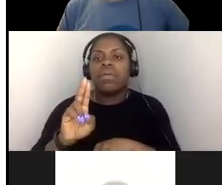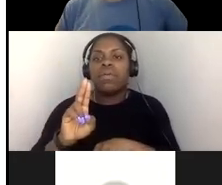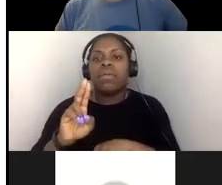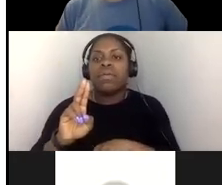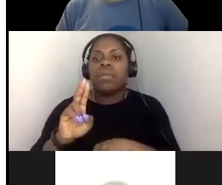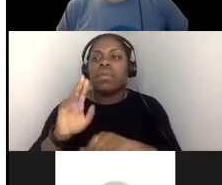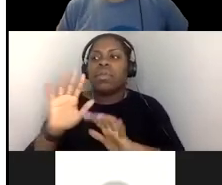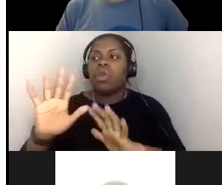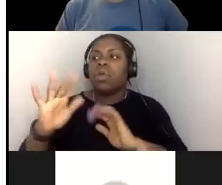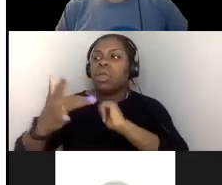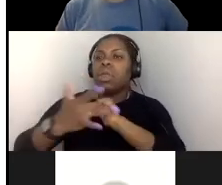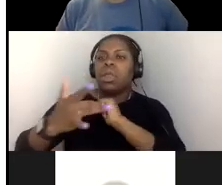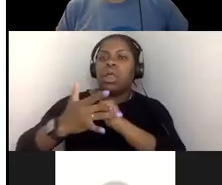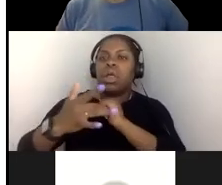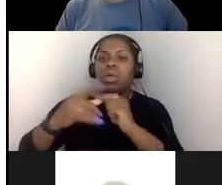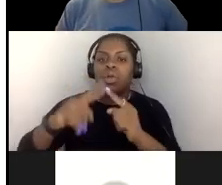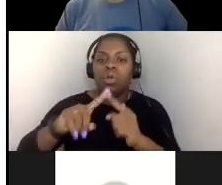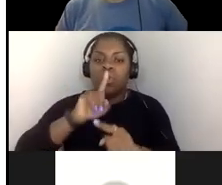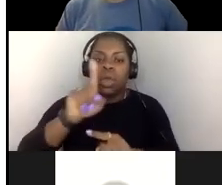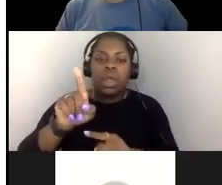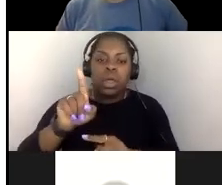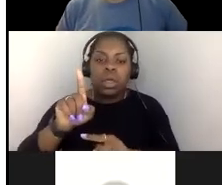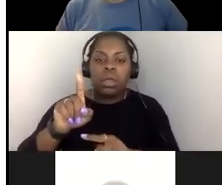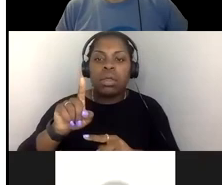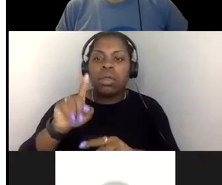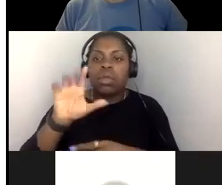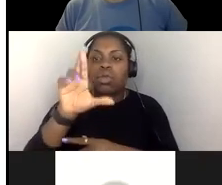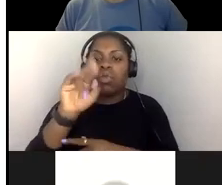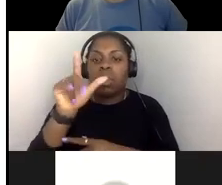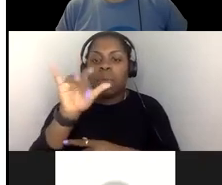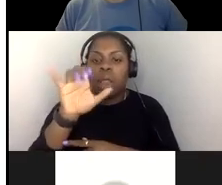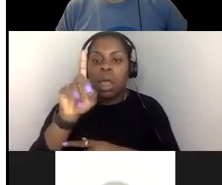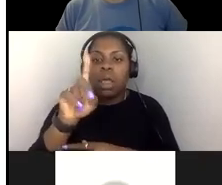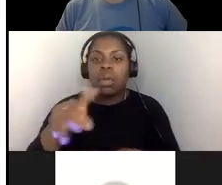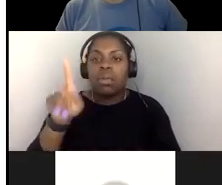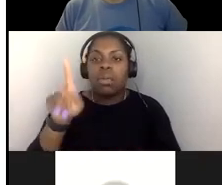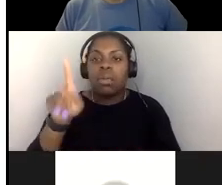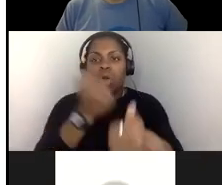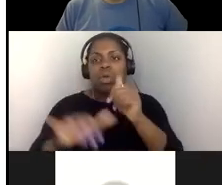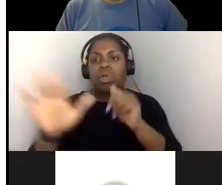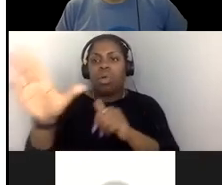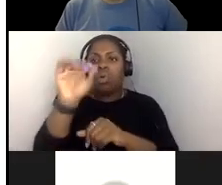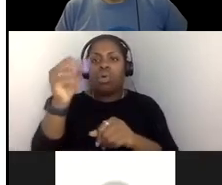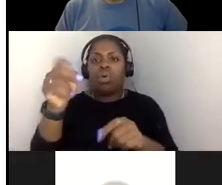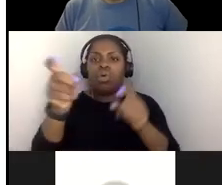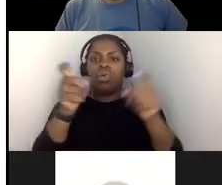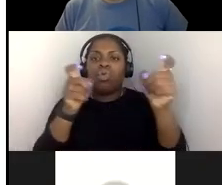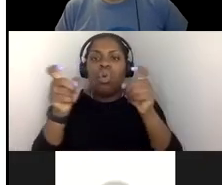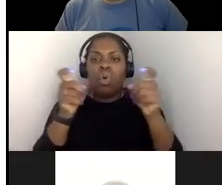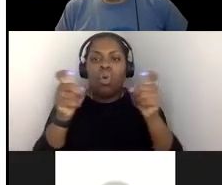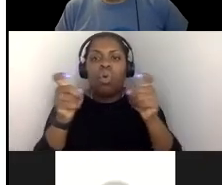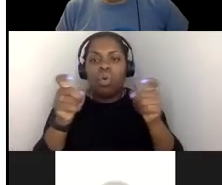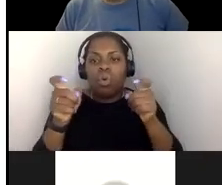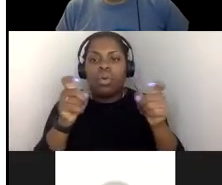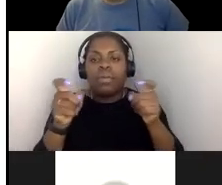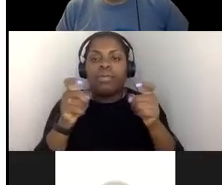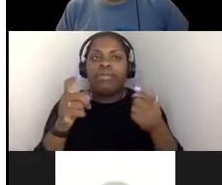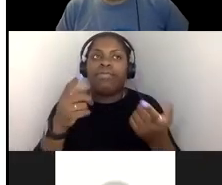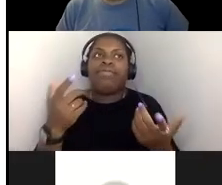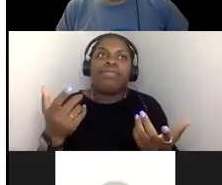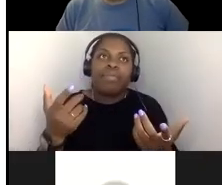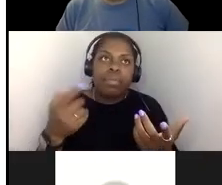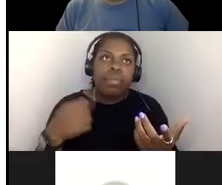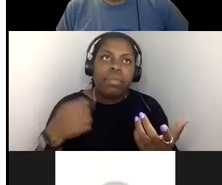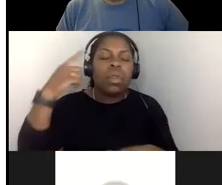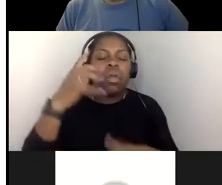the technology to deport people and criminalize people who are under their control. I think there's been a lot of